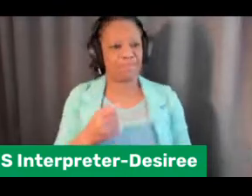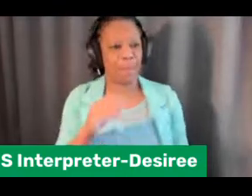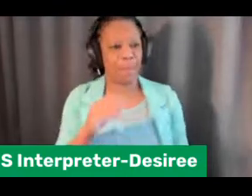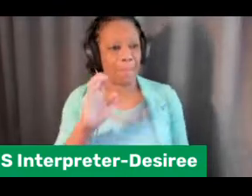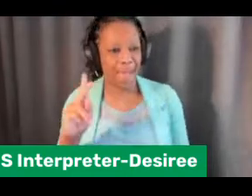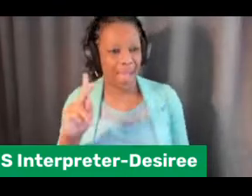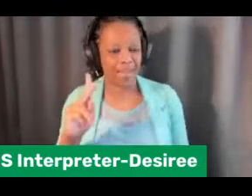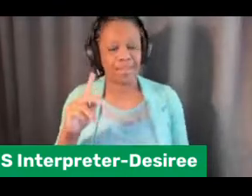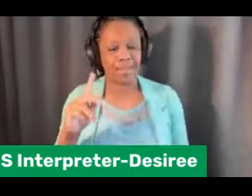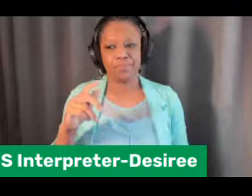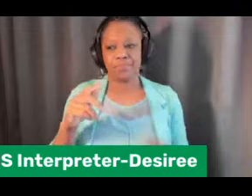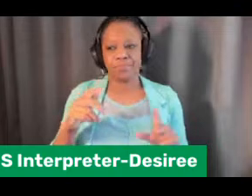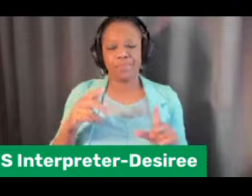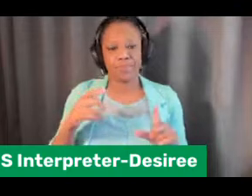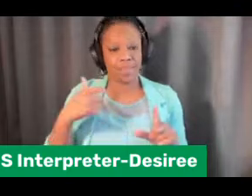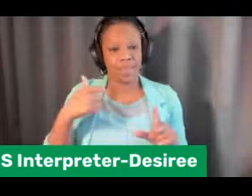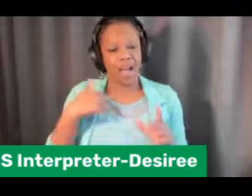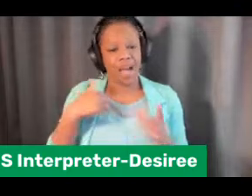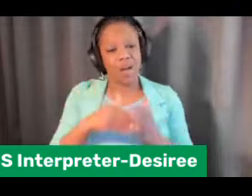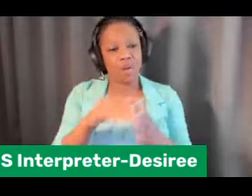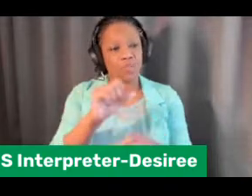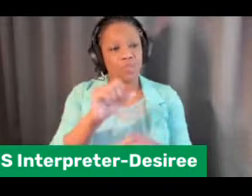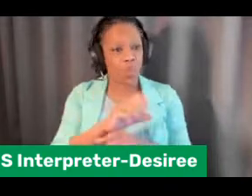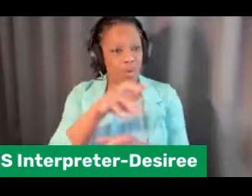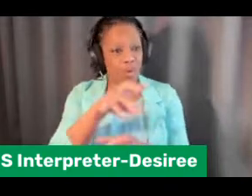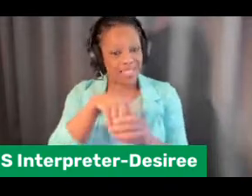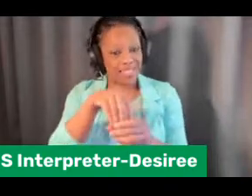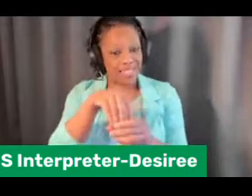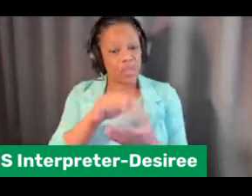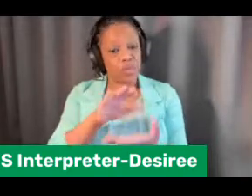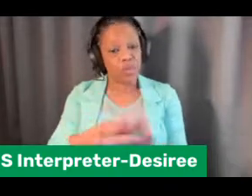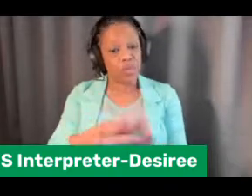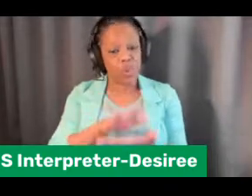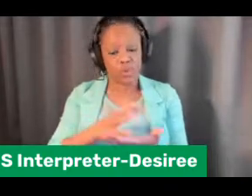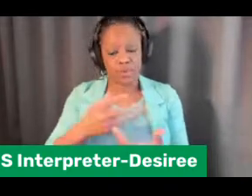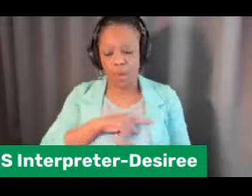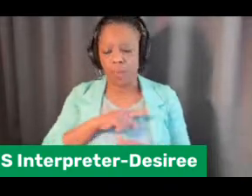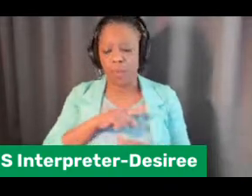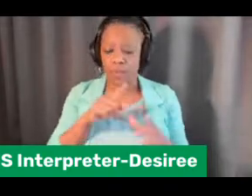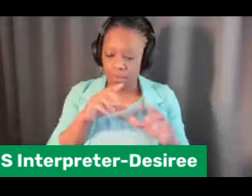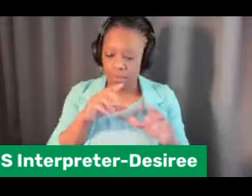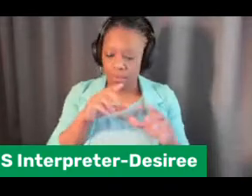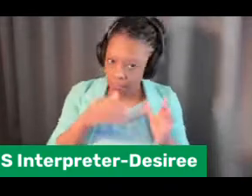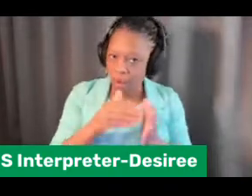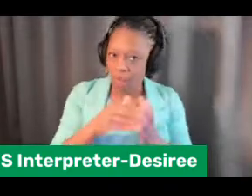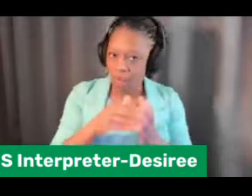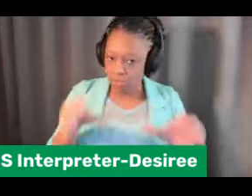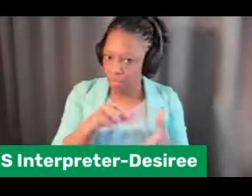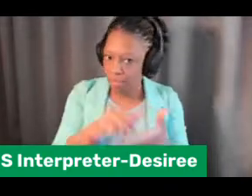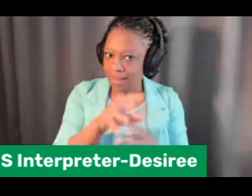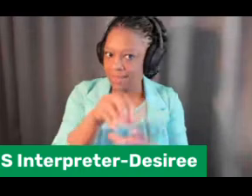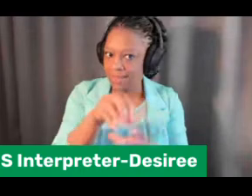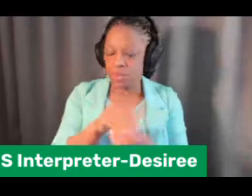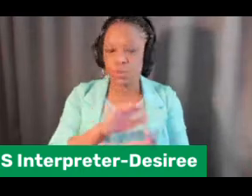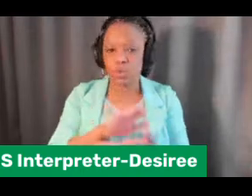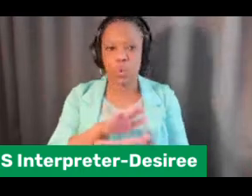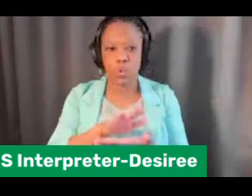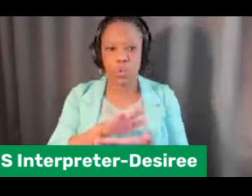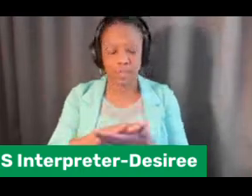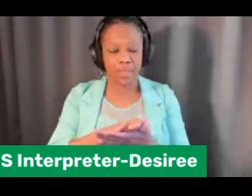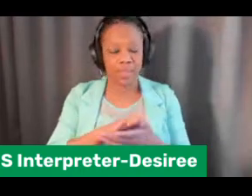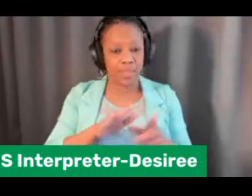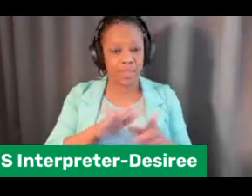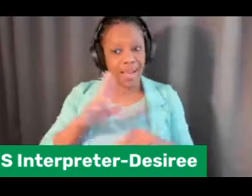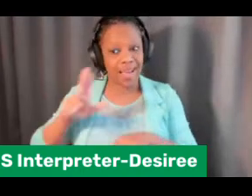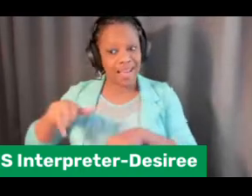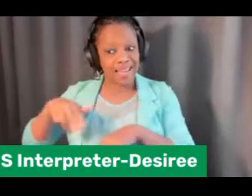and we oftentimes do the opposite in schools. And I'm asking myself, if King said it, if the Mayans told us, if nature's starting to tell